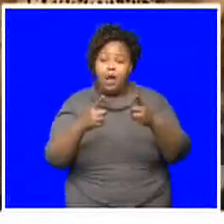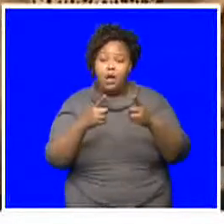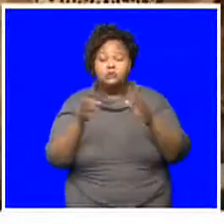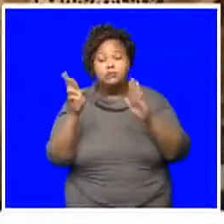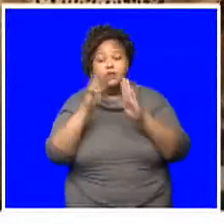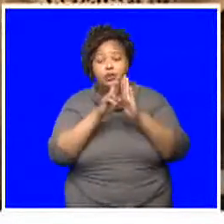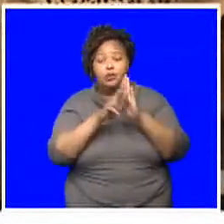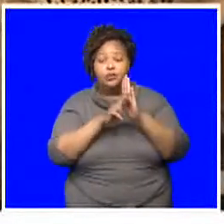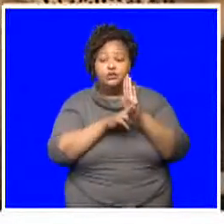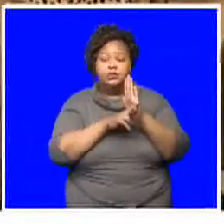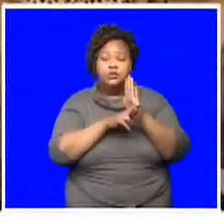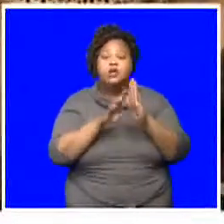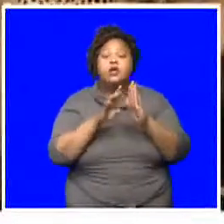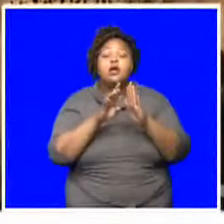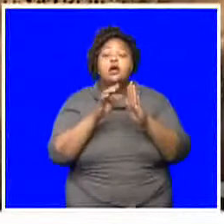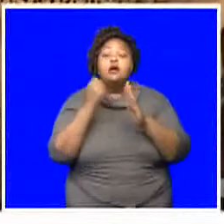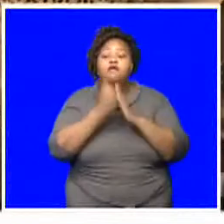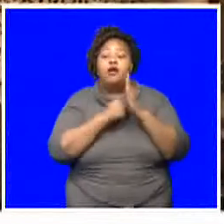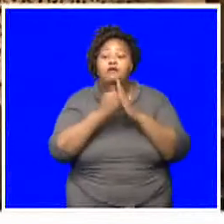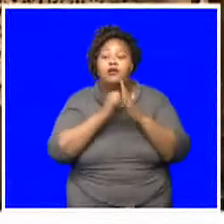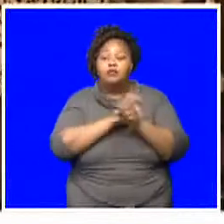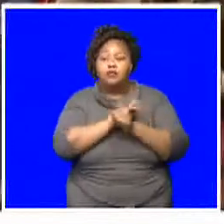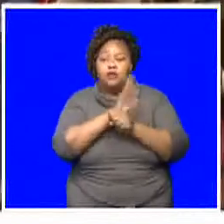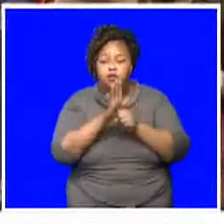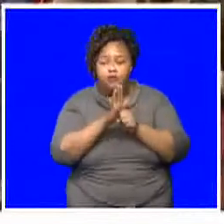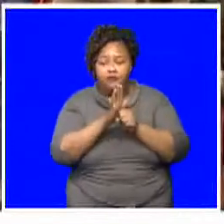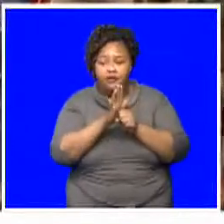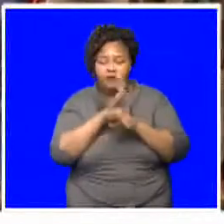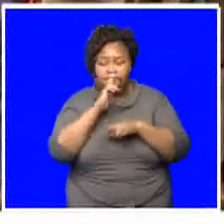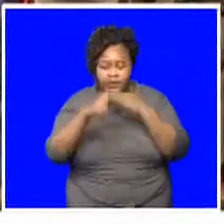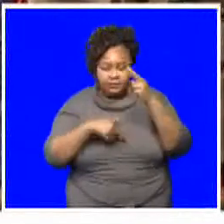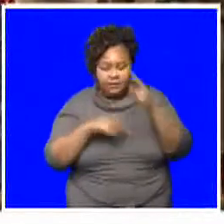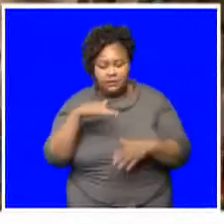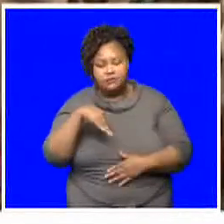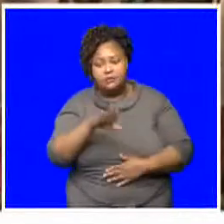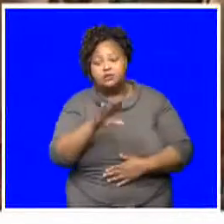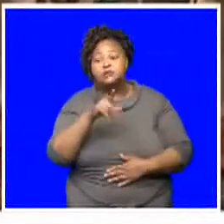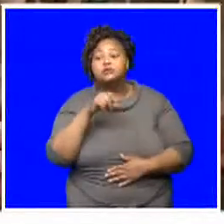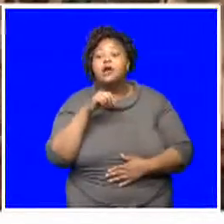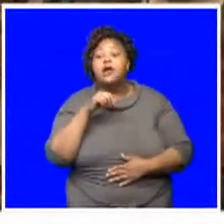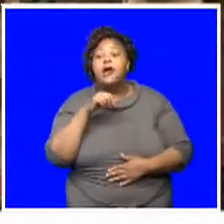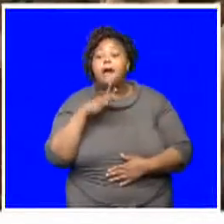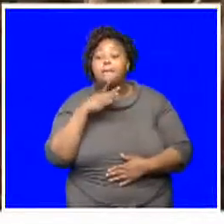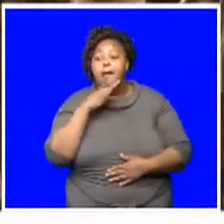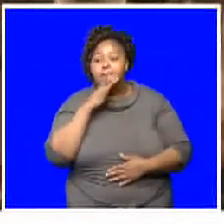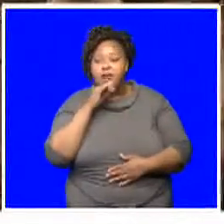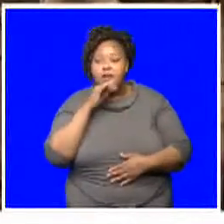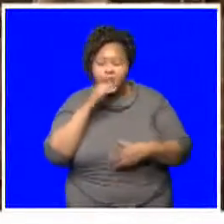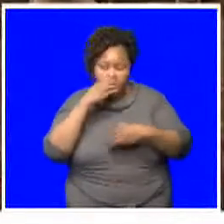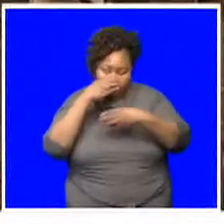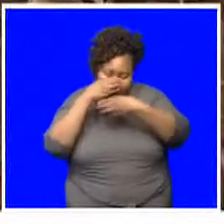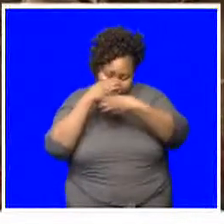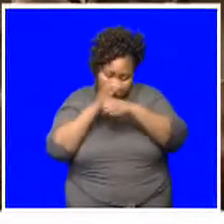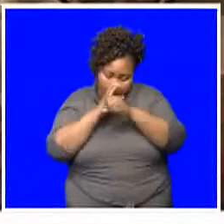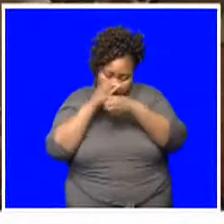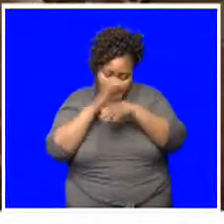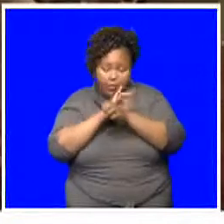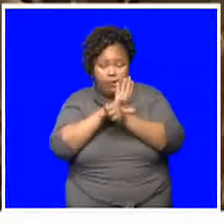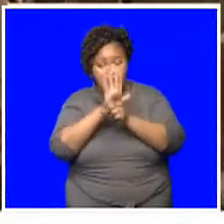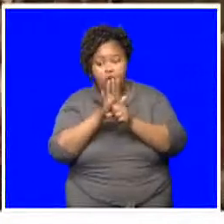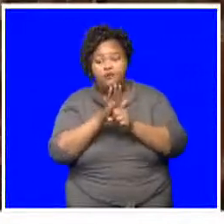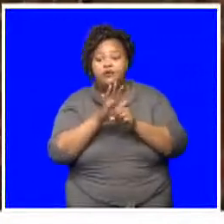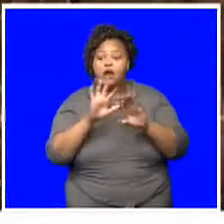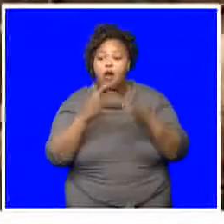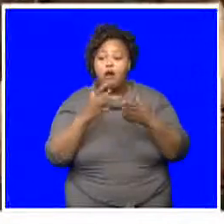ceremony started. This resulted in the Ingaja regiment getting tested for the virus at health centers and